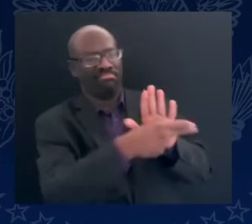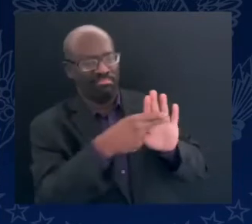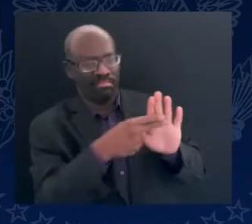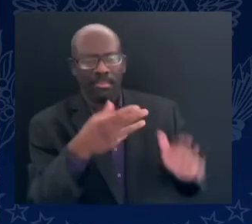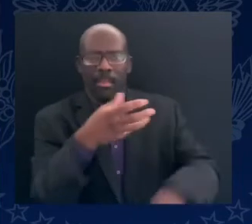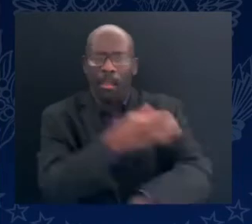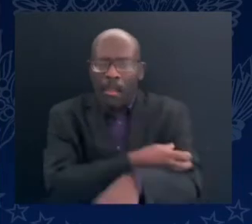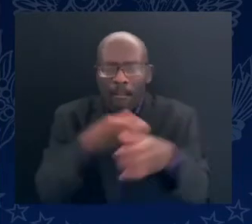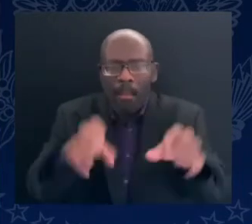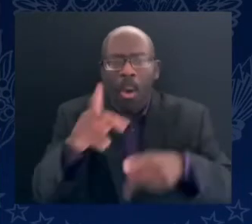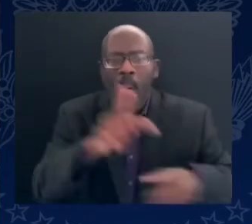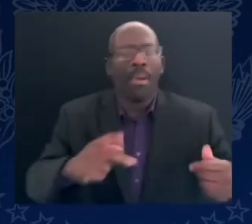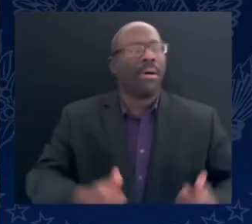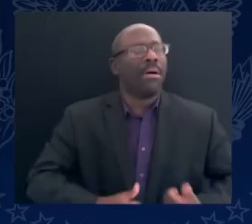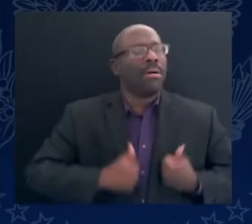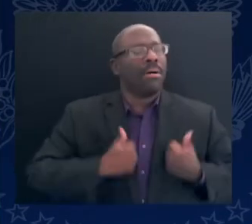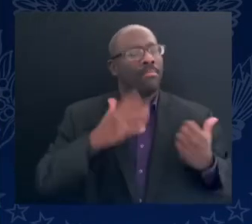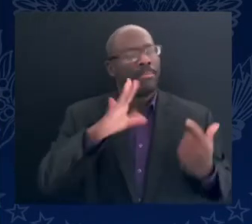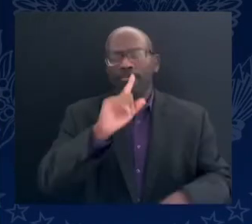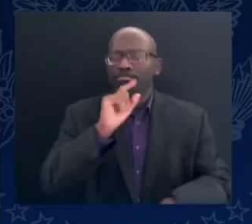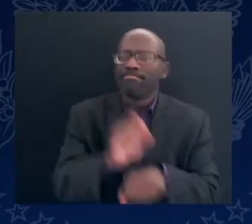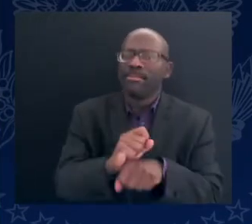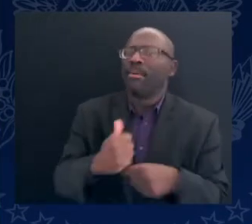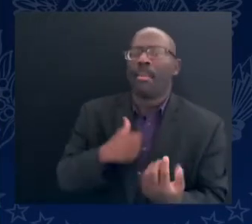authentic life and be their authentic self.